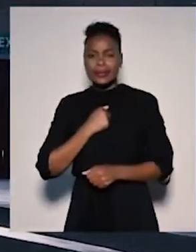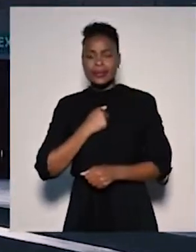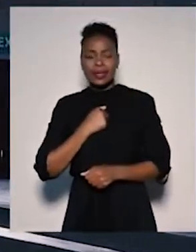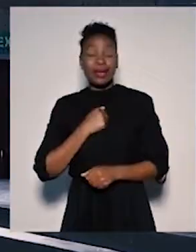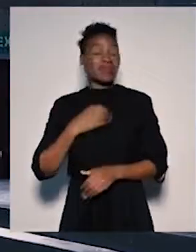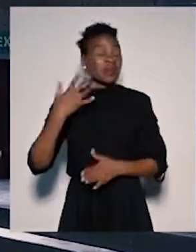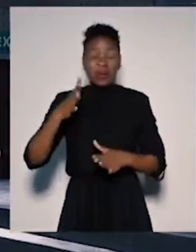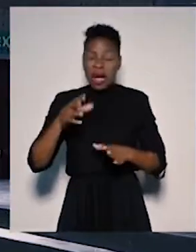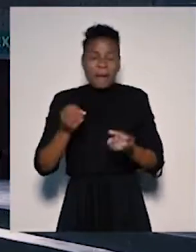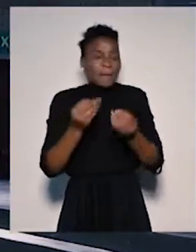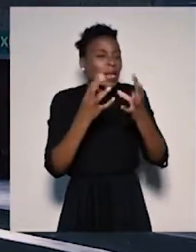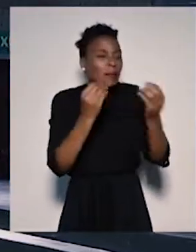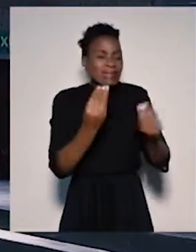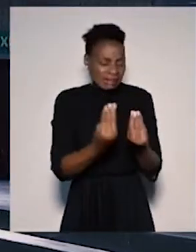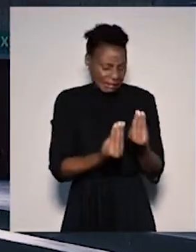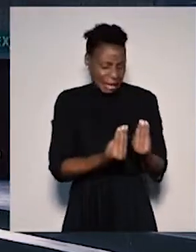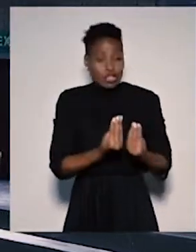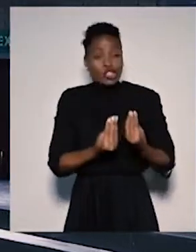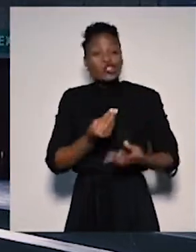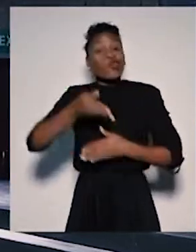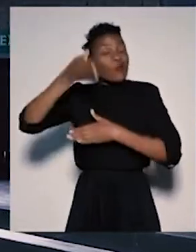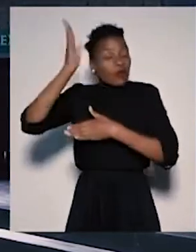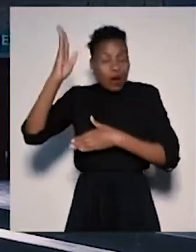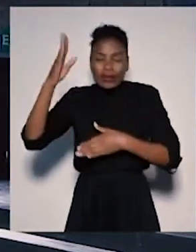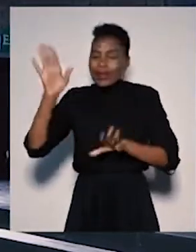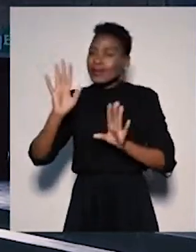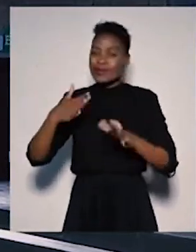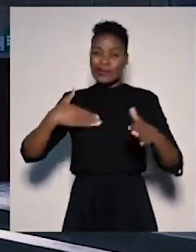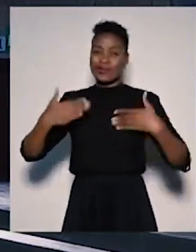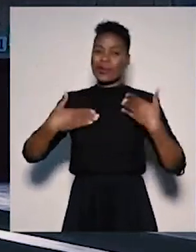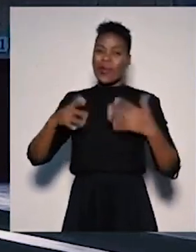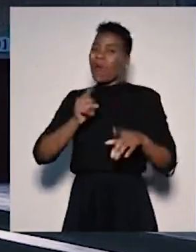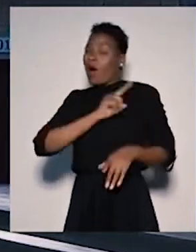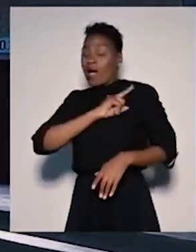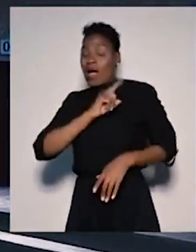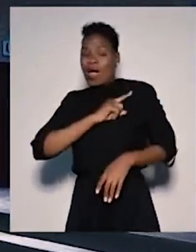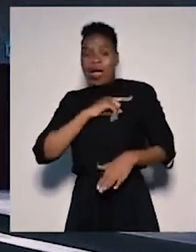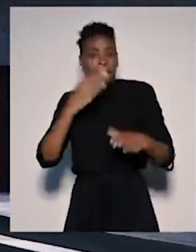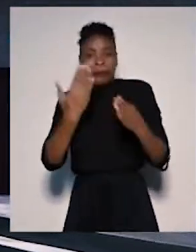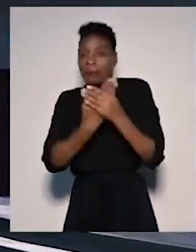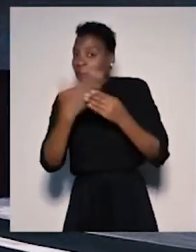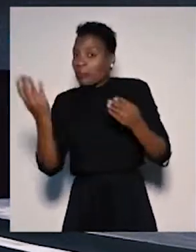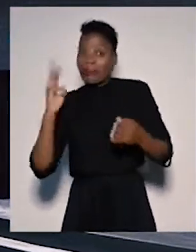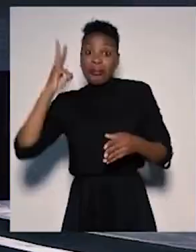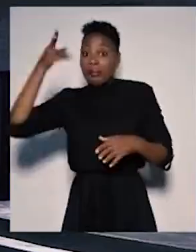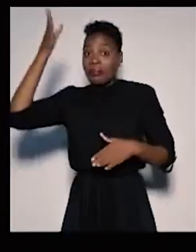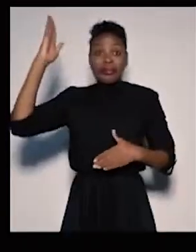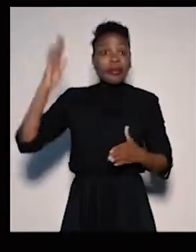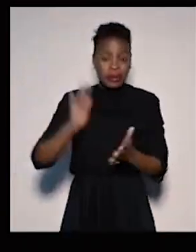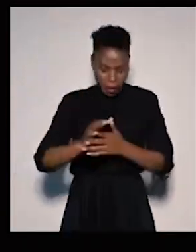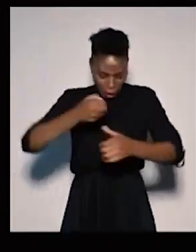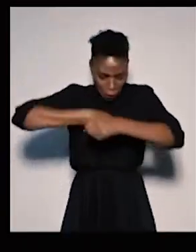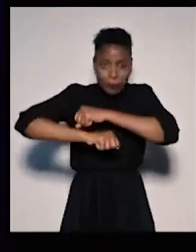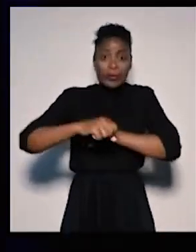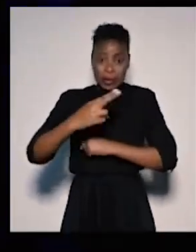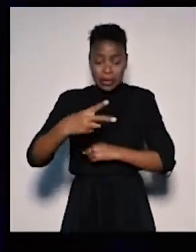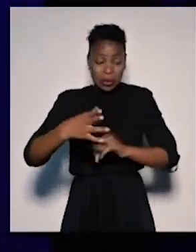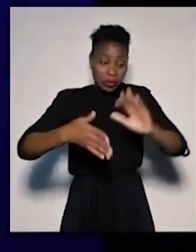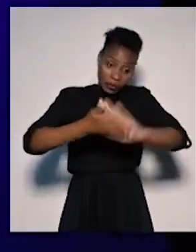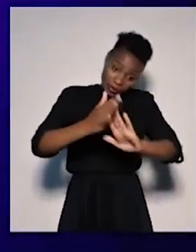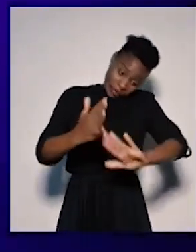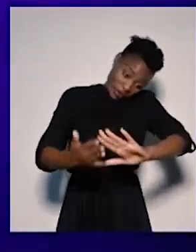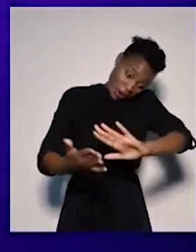not pleased with them. Why? They're not in the perfect will of God. They're born again children of God. They will go to heaven when they